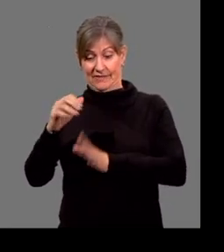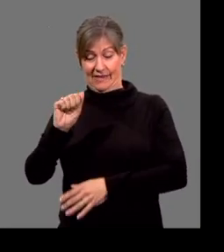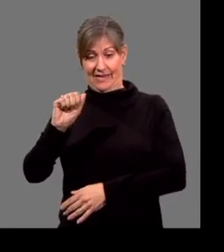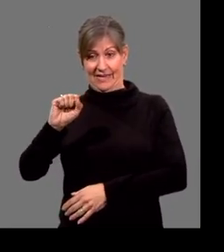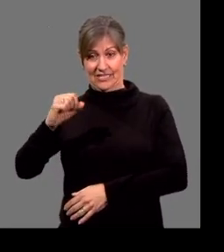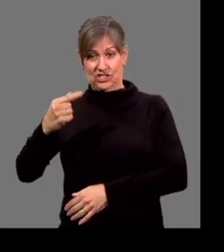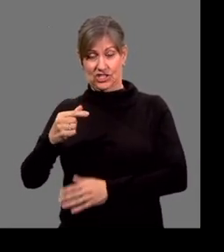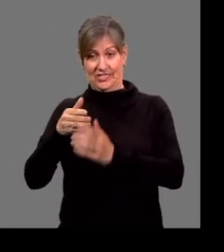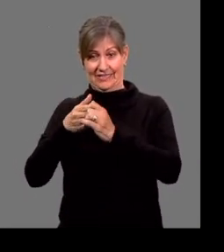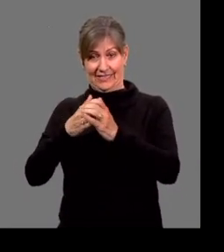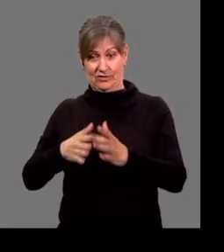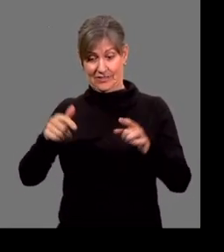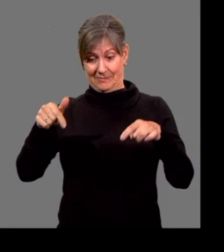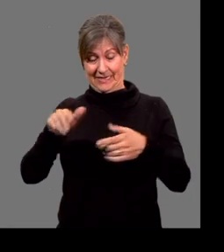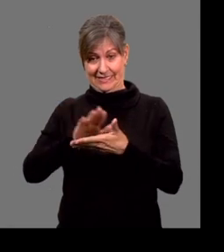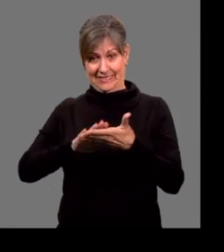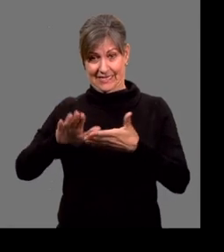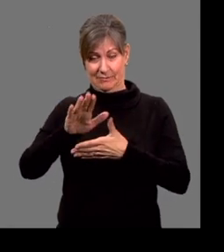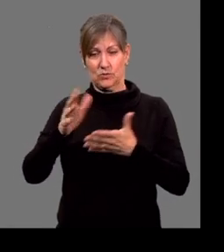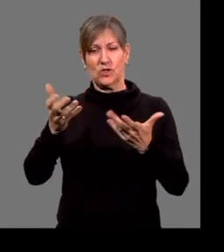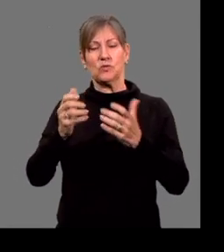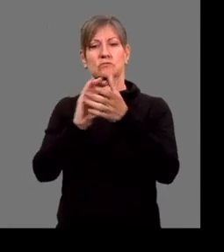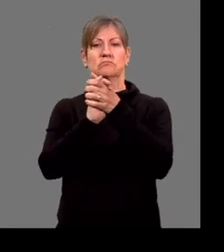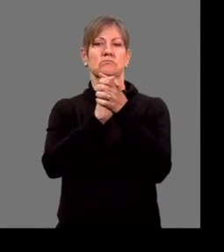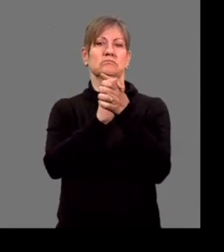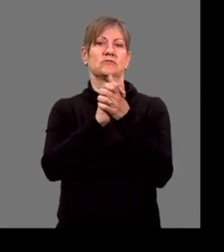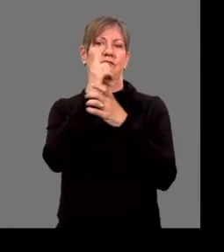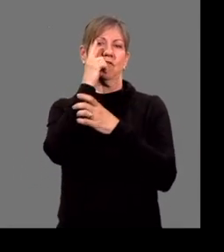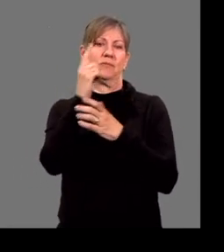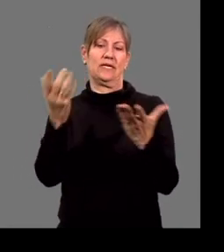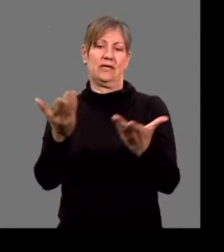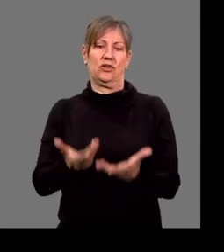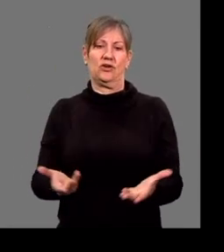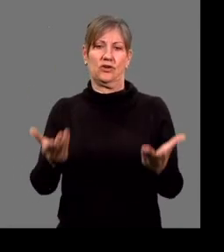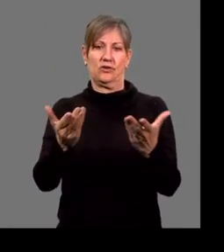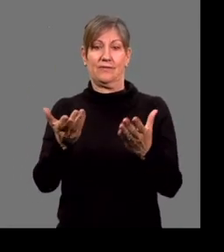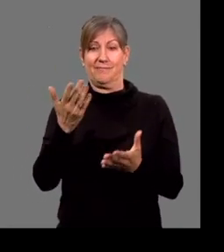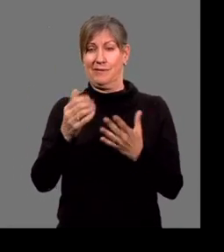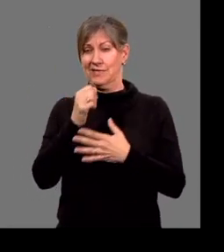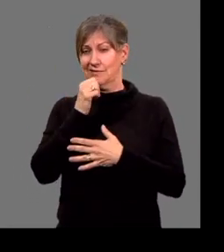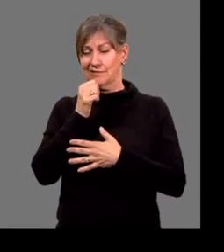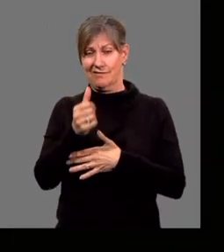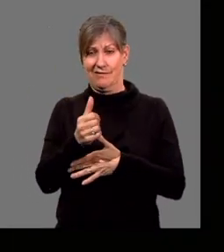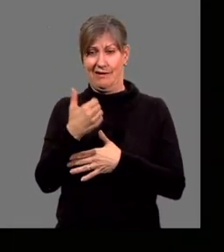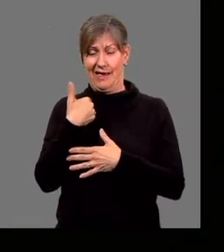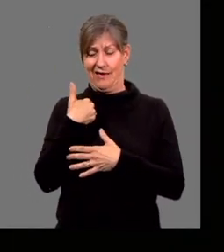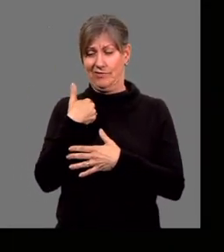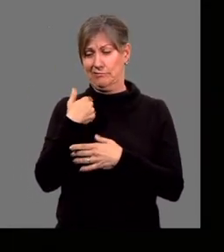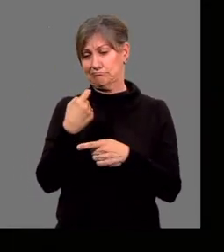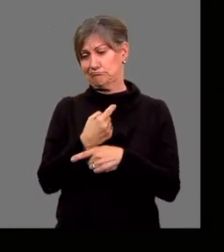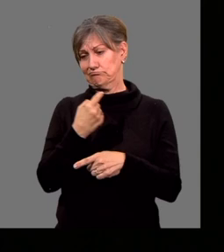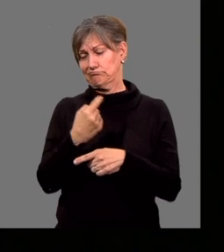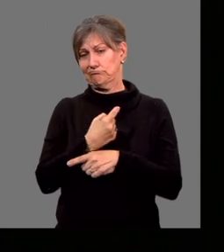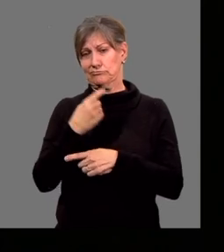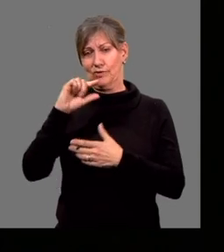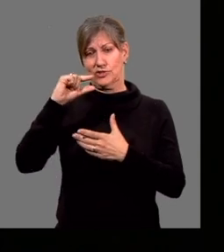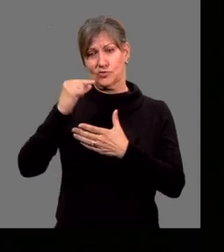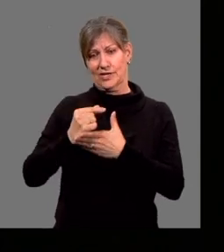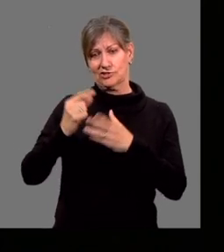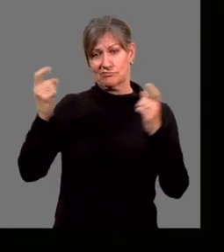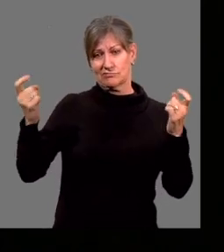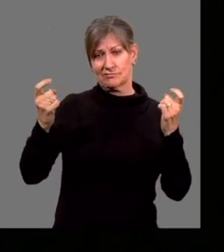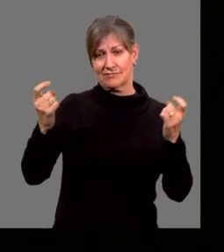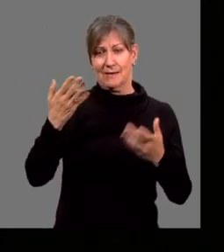ASG leadership at our campuses, we want to congratulate you for being here. We might not be having a typical